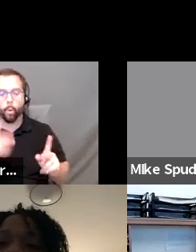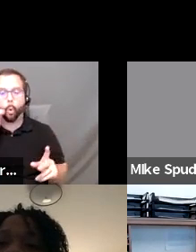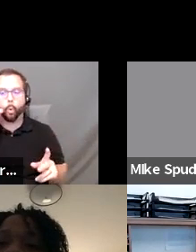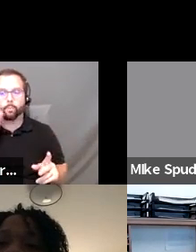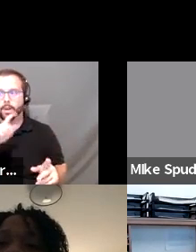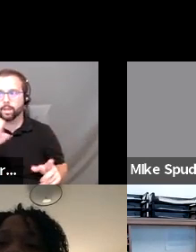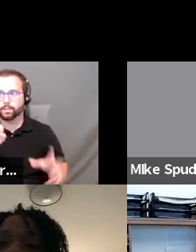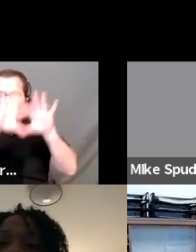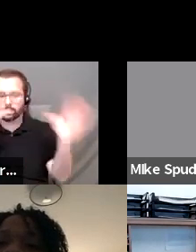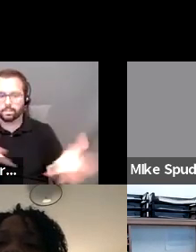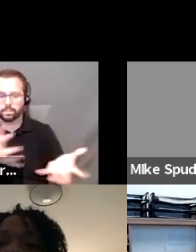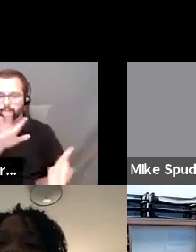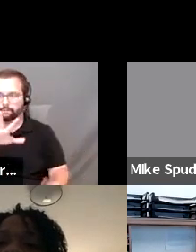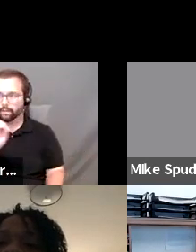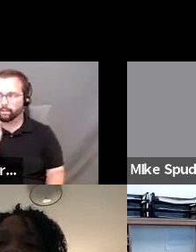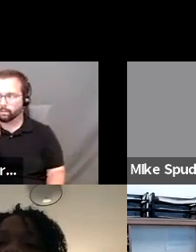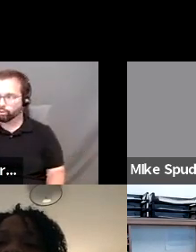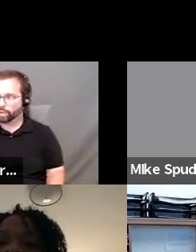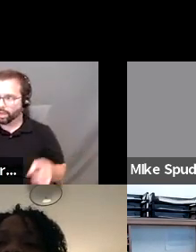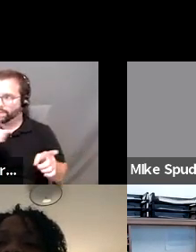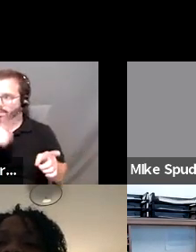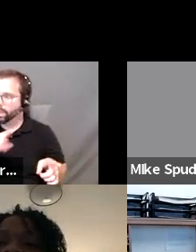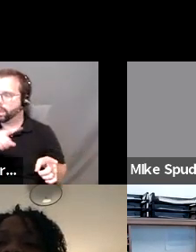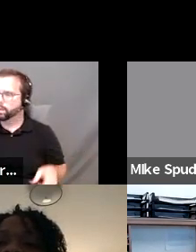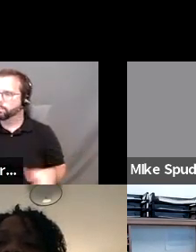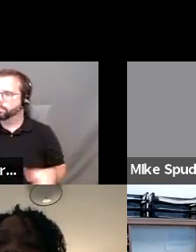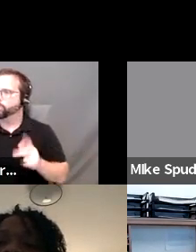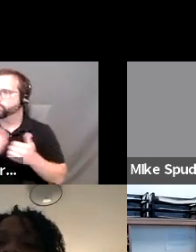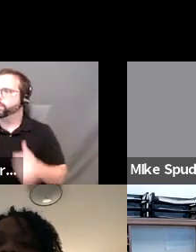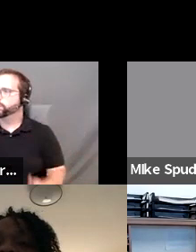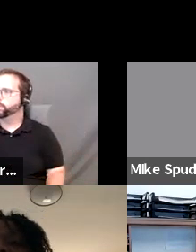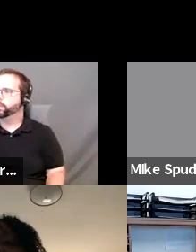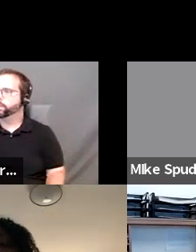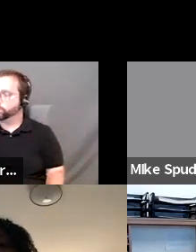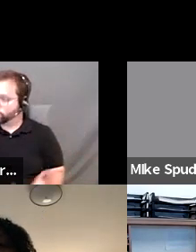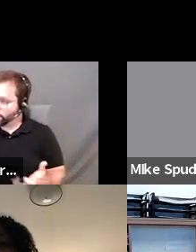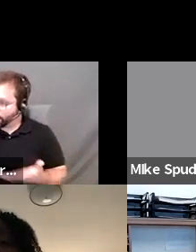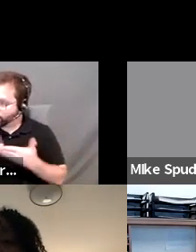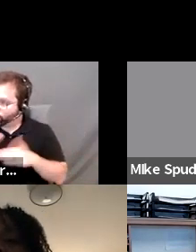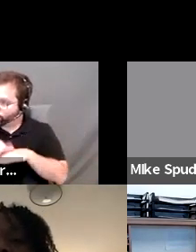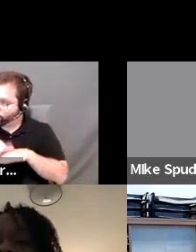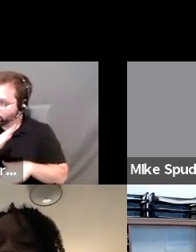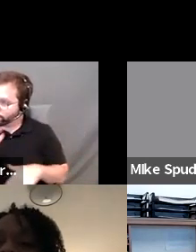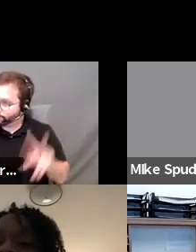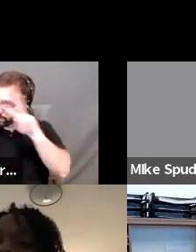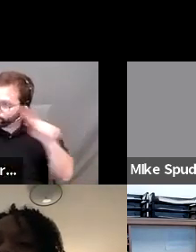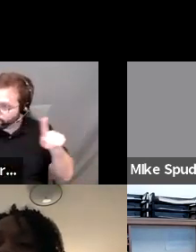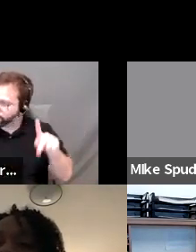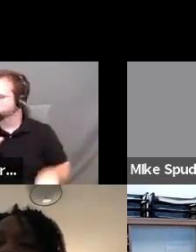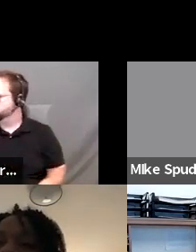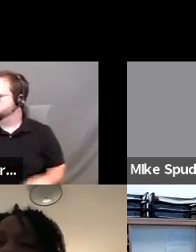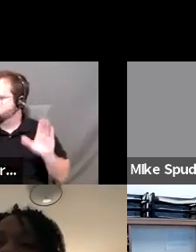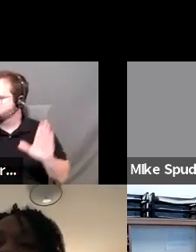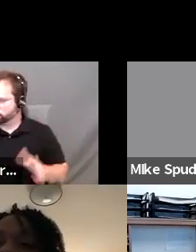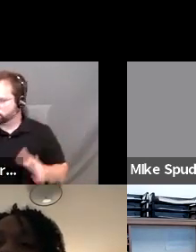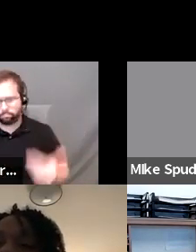there on the streets. Awesome, let's do that. So it's just about creating enough supports